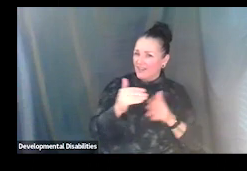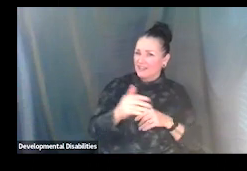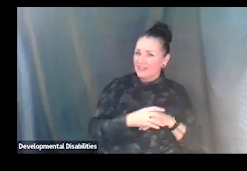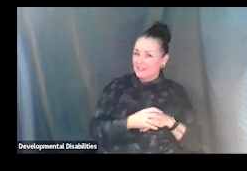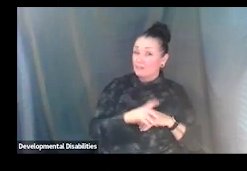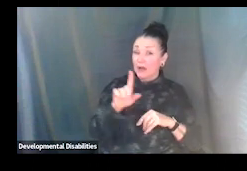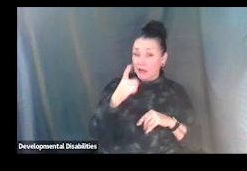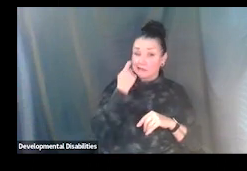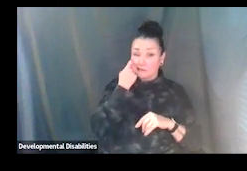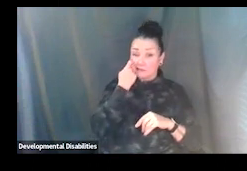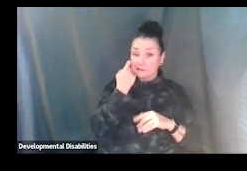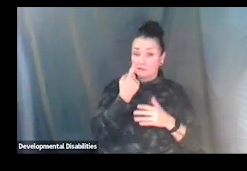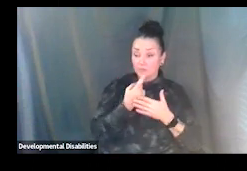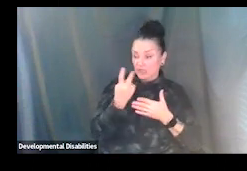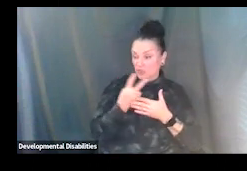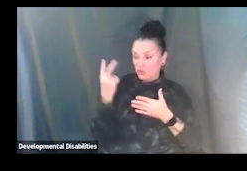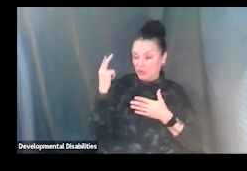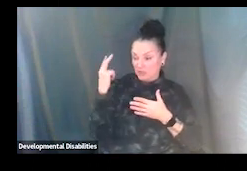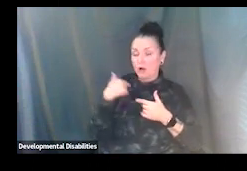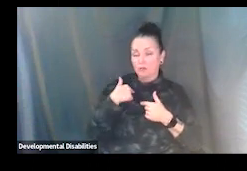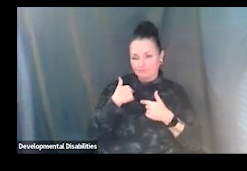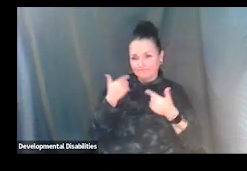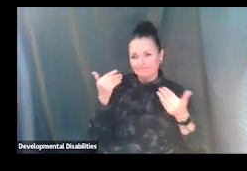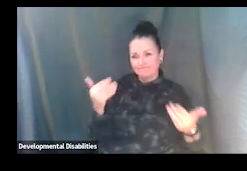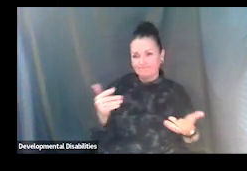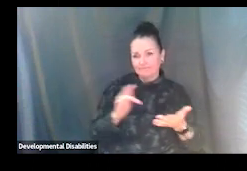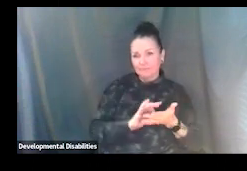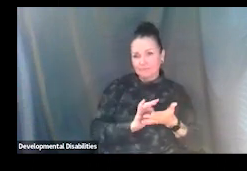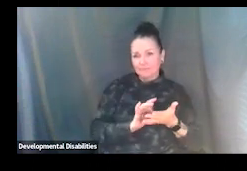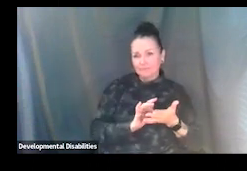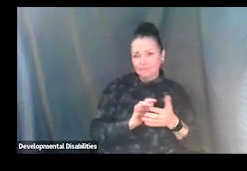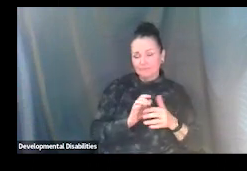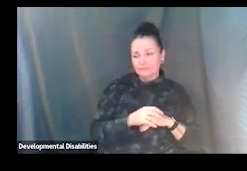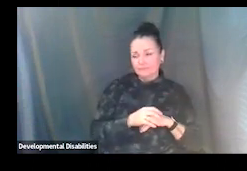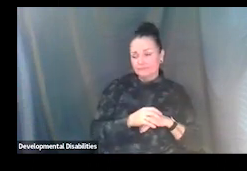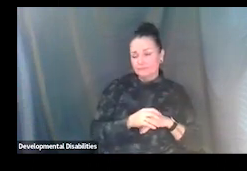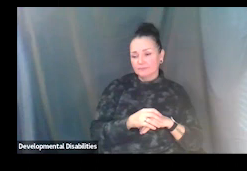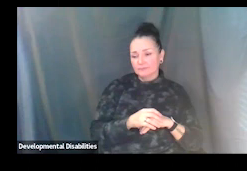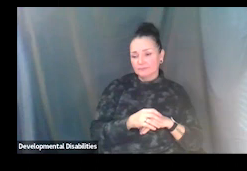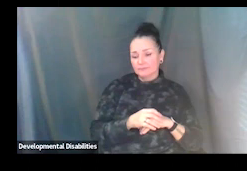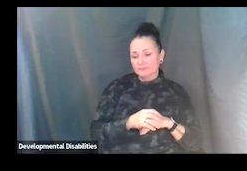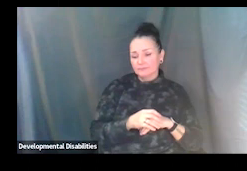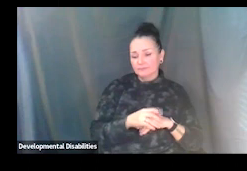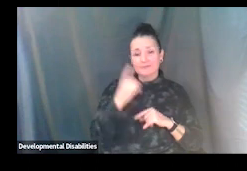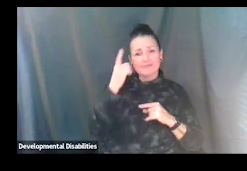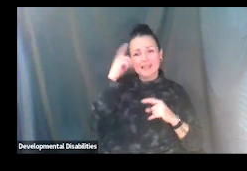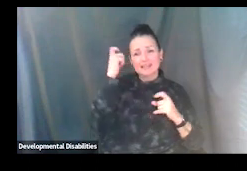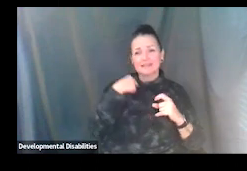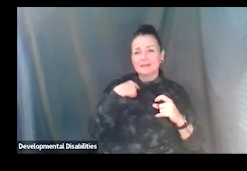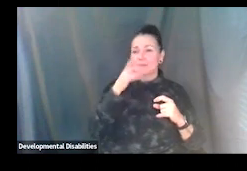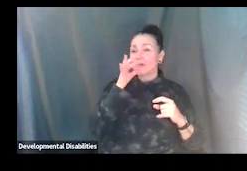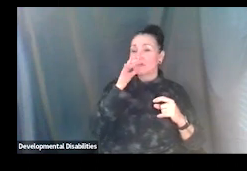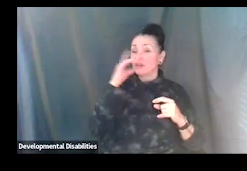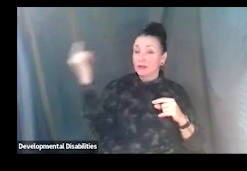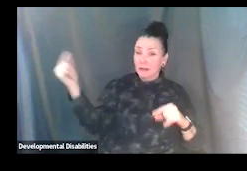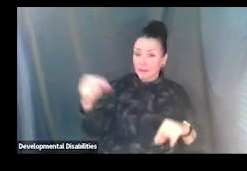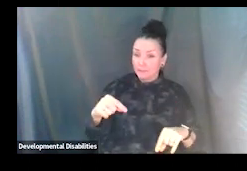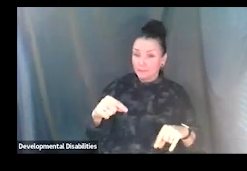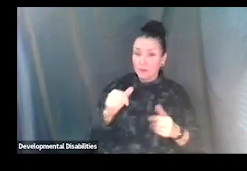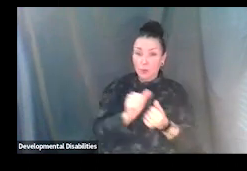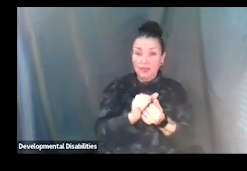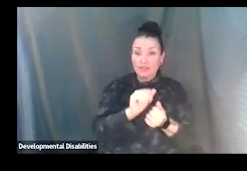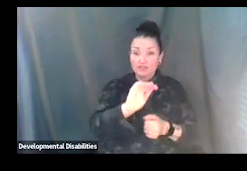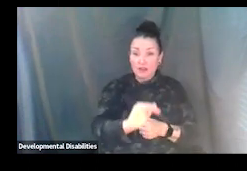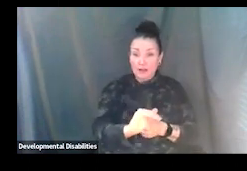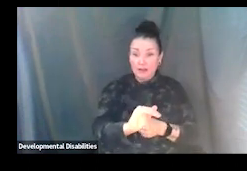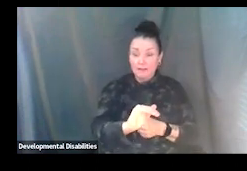times, you know, mothers come in, they have a child who has aggressive behavior and they're